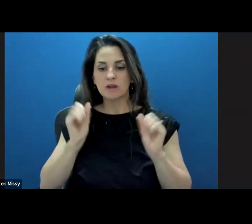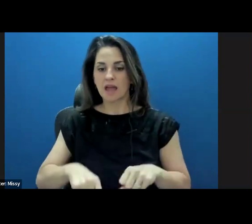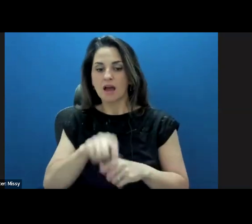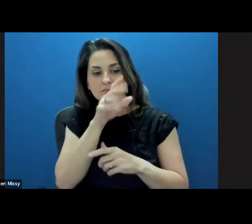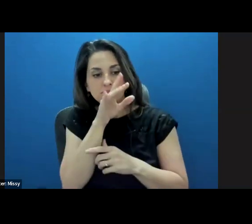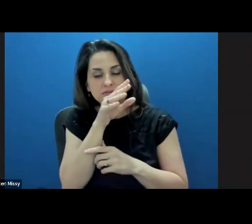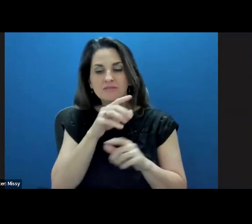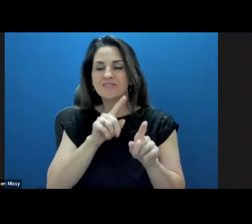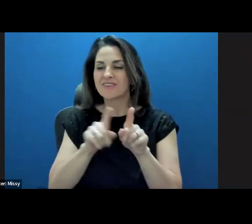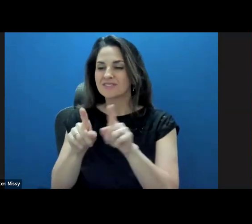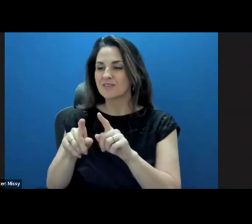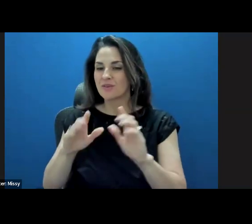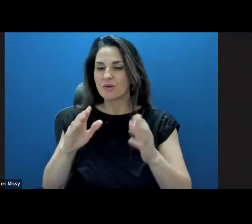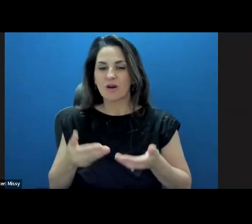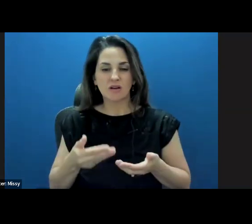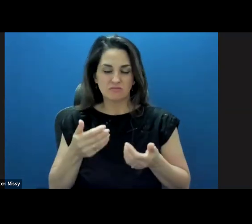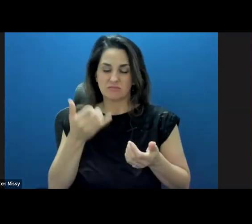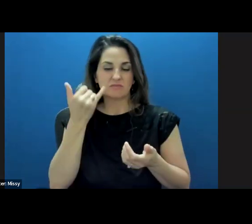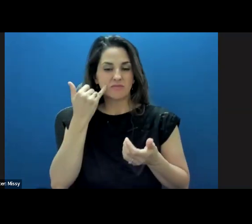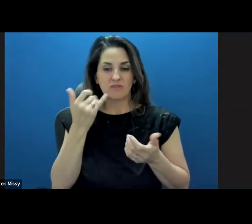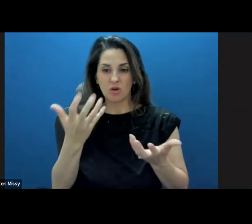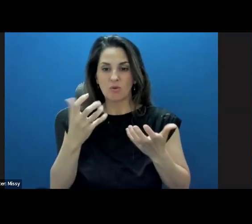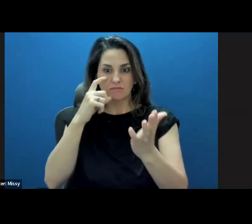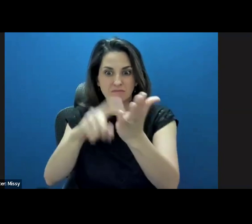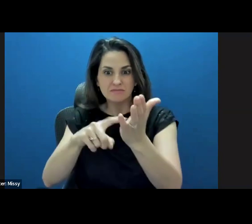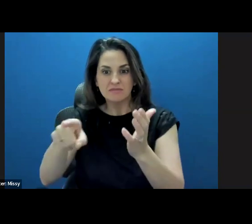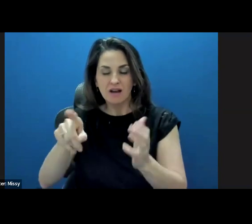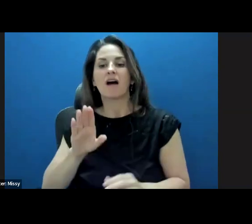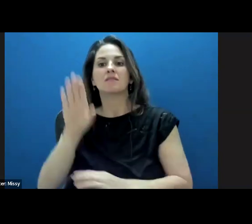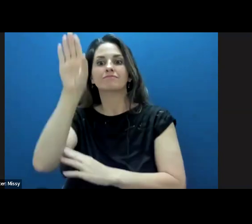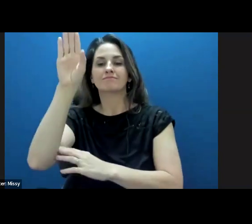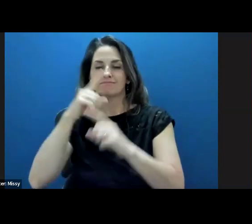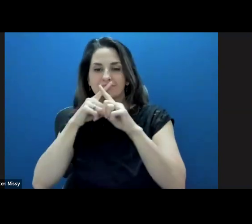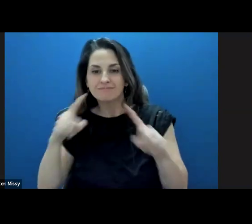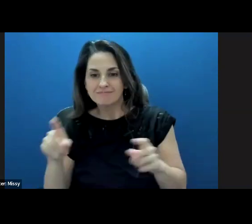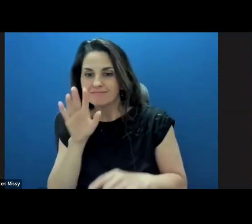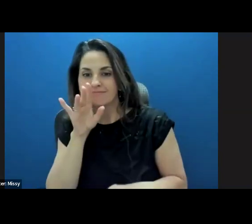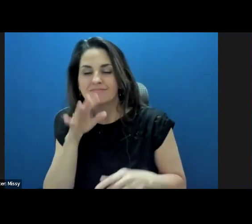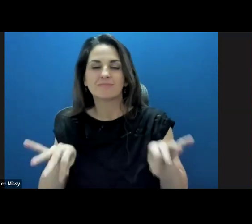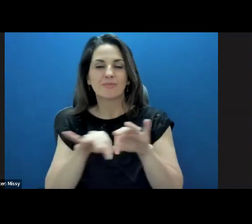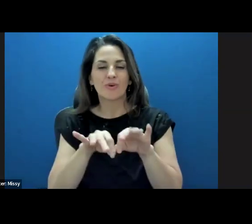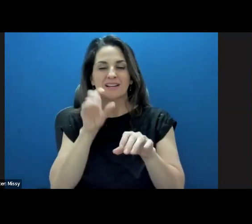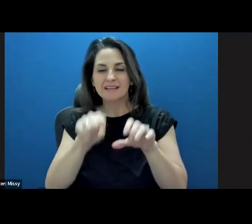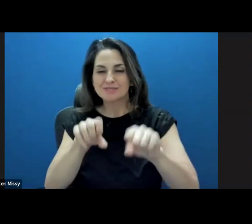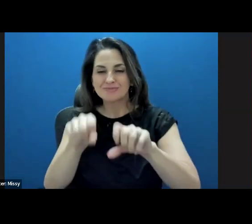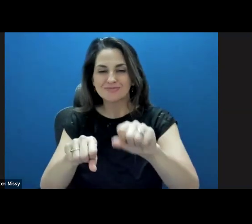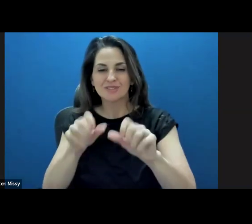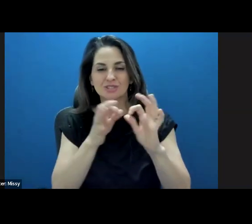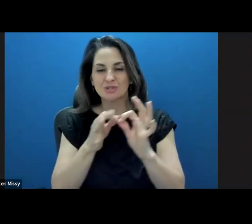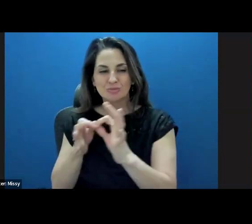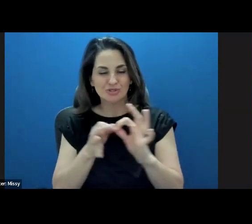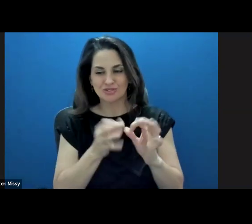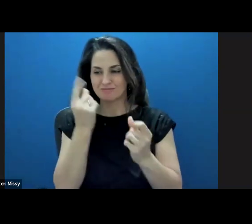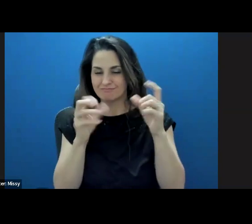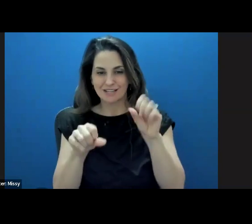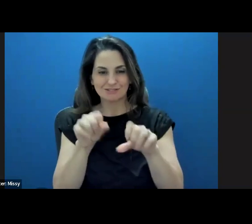also welcome folks to unmute themselves as well. We just want to make sure that we capture these comments with our interpreters. And I think with